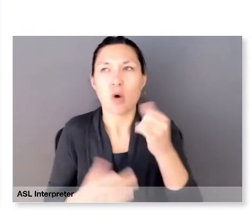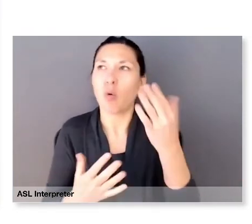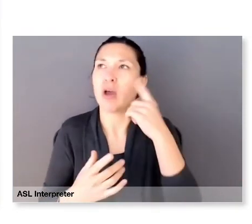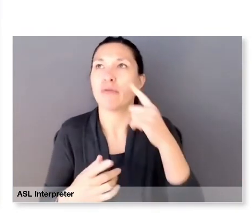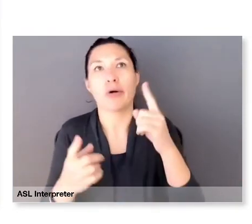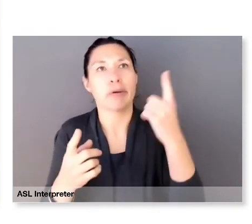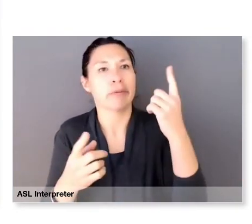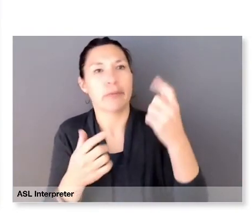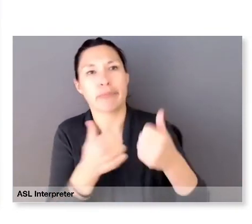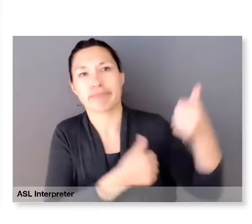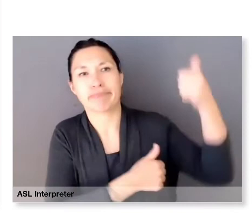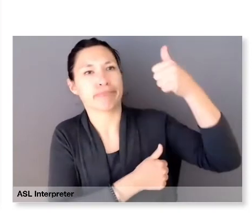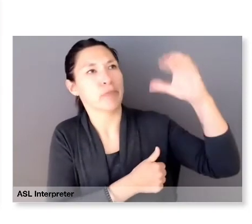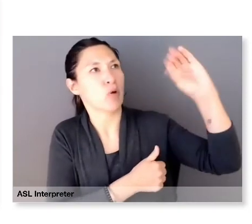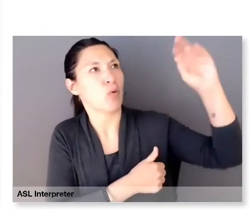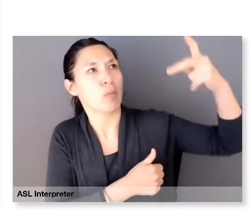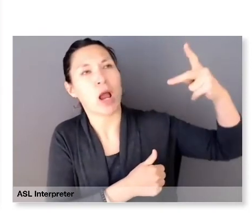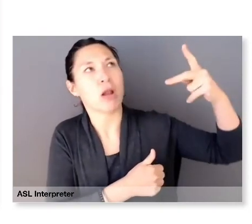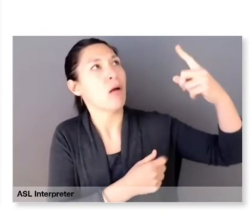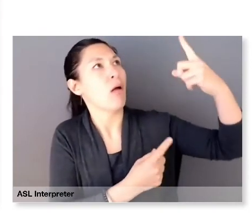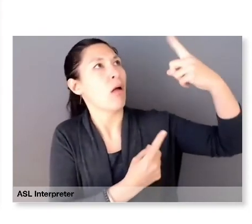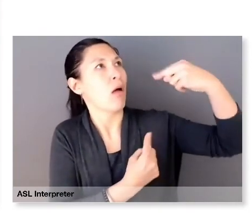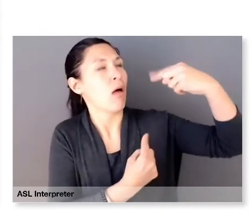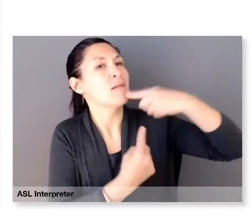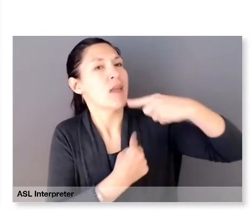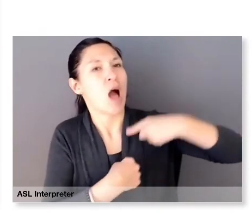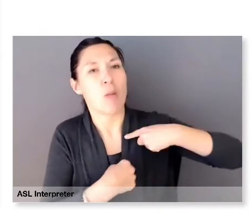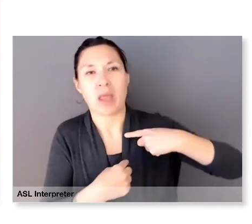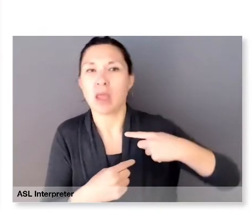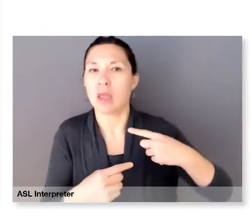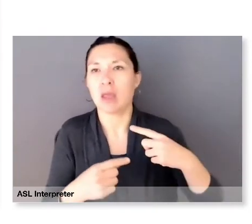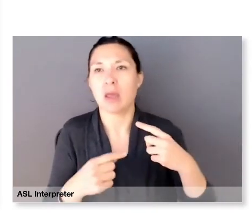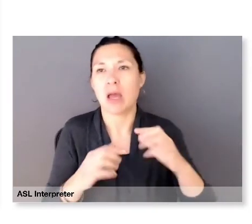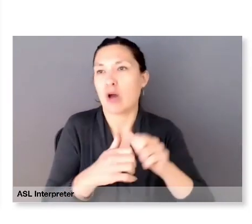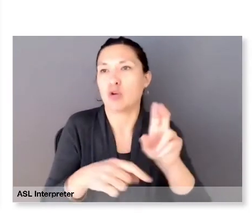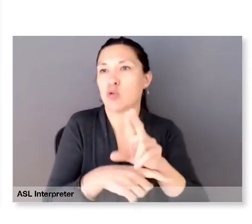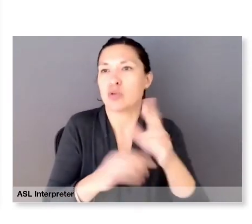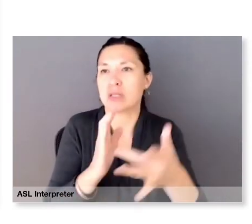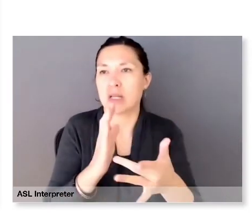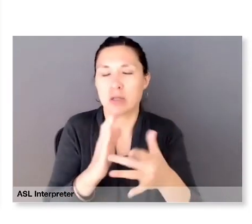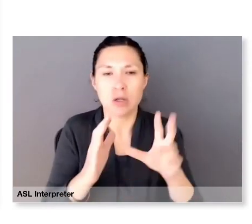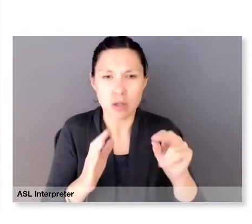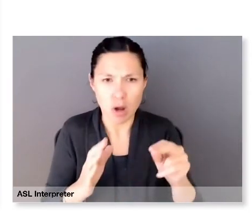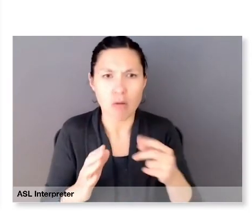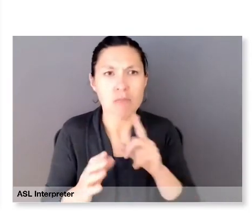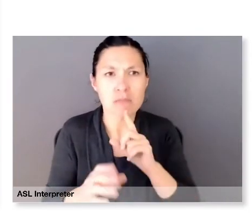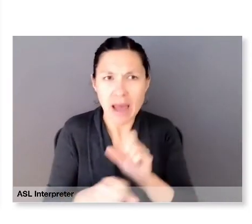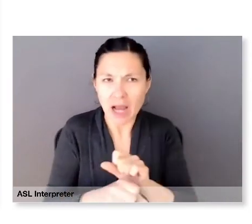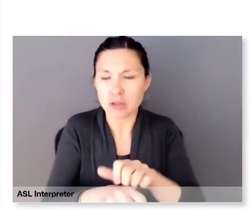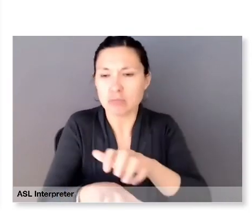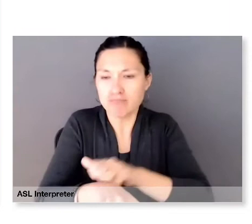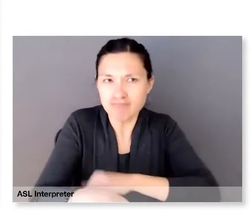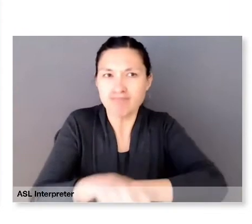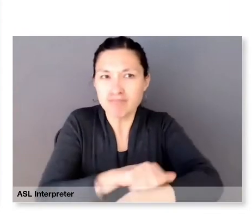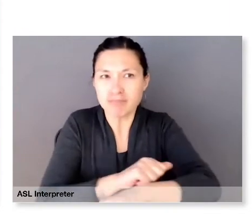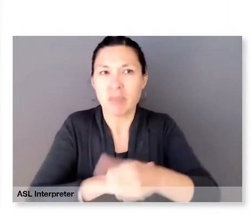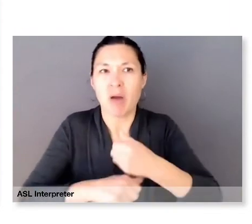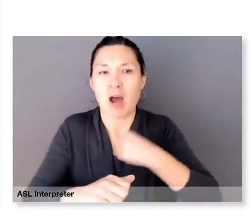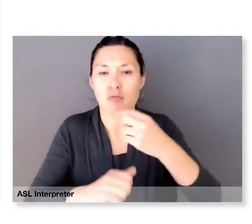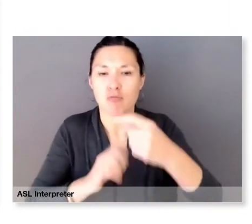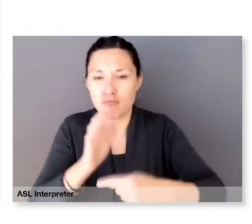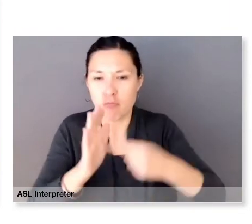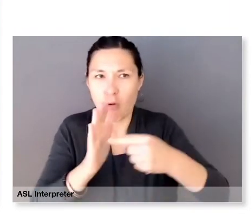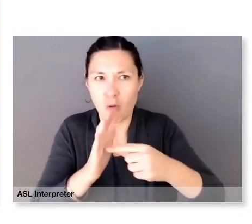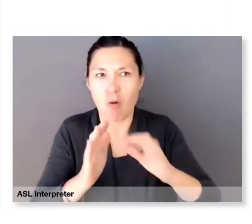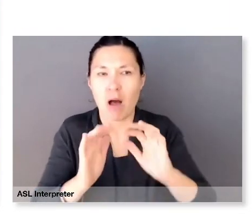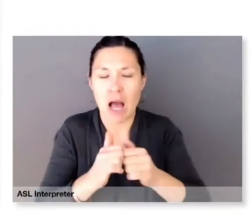sort of dictate what is the future of technology, but we actually take active role in participating